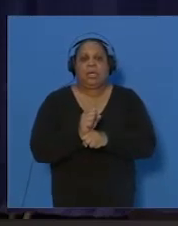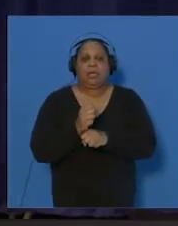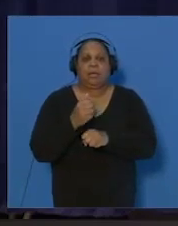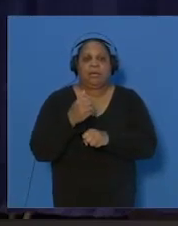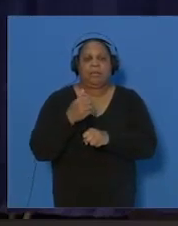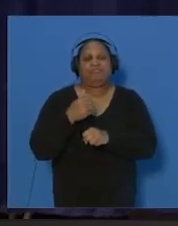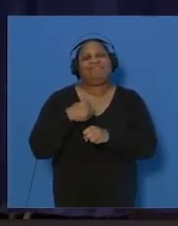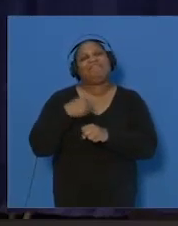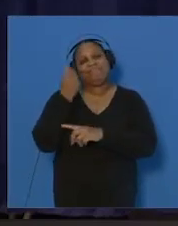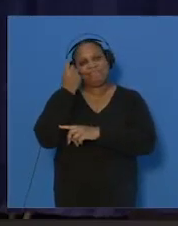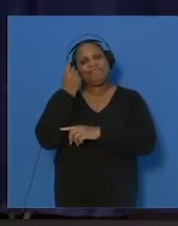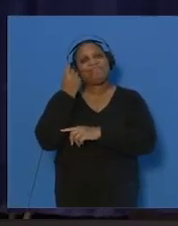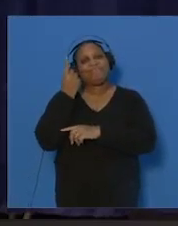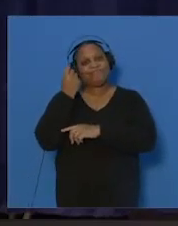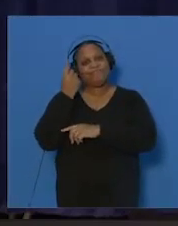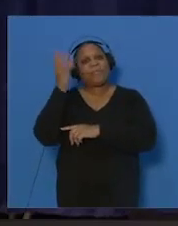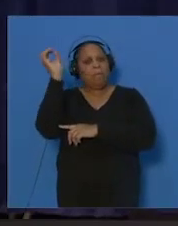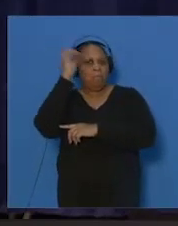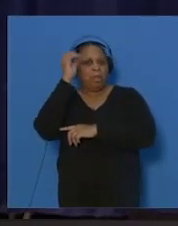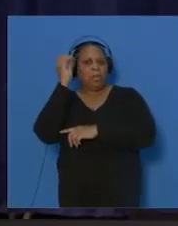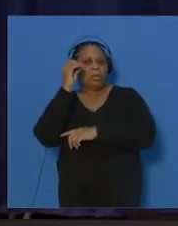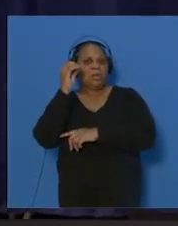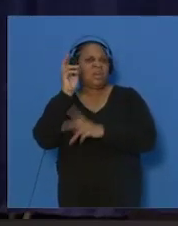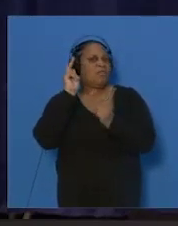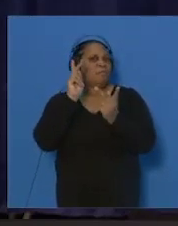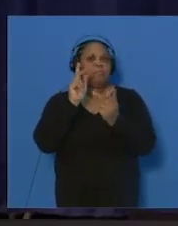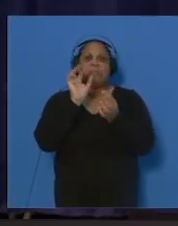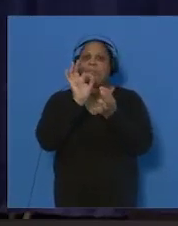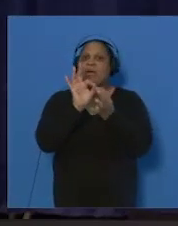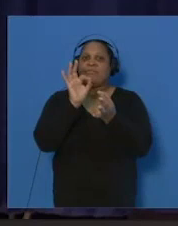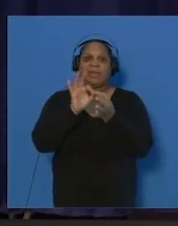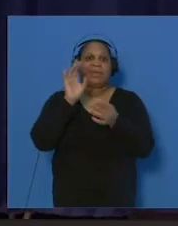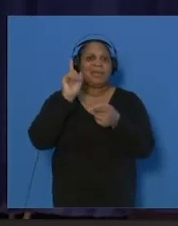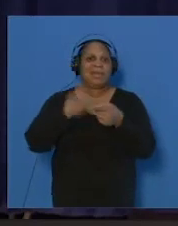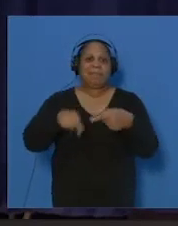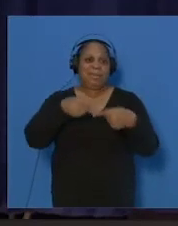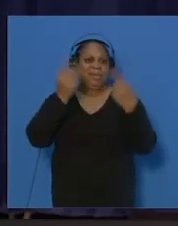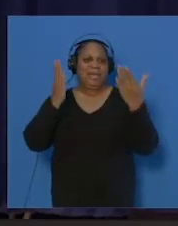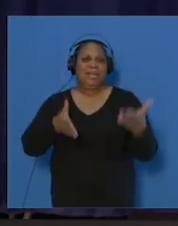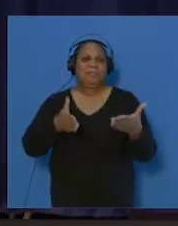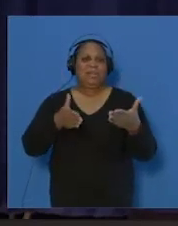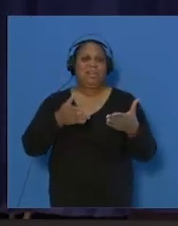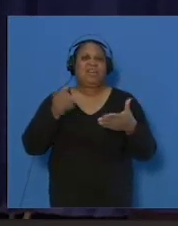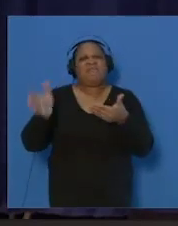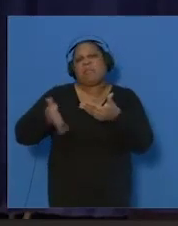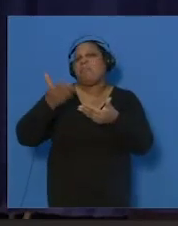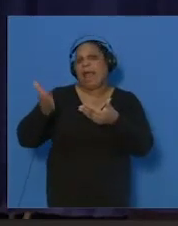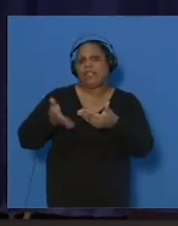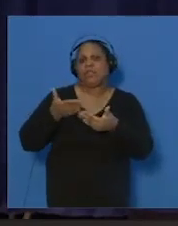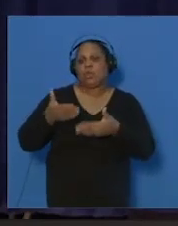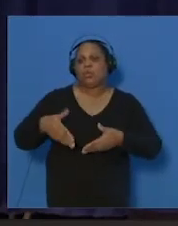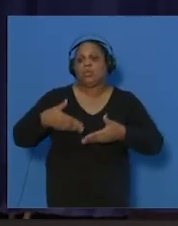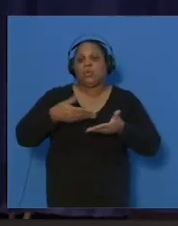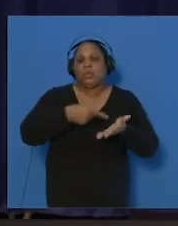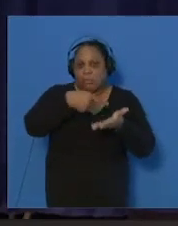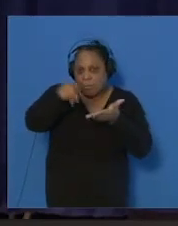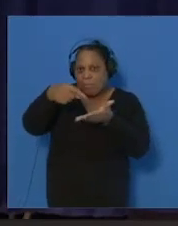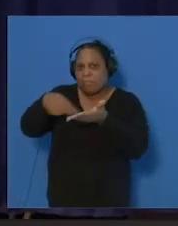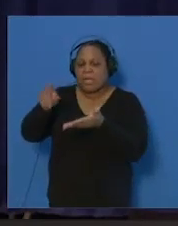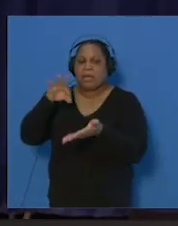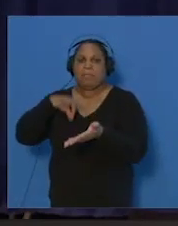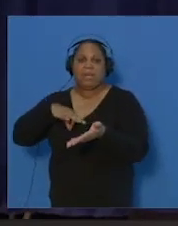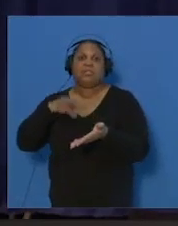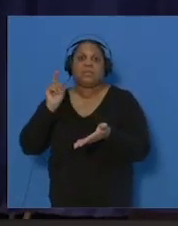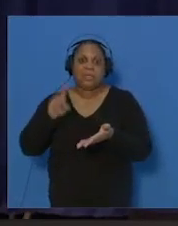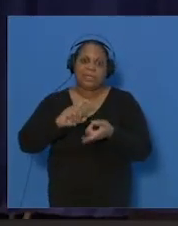view that the perfect cannot be the enemy of the practical. And in delivering benefits to people, we had to do some things